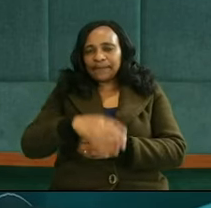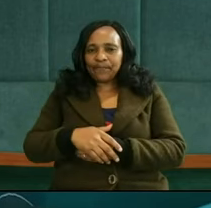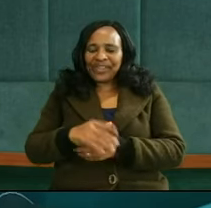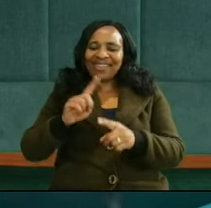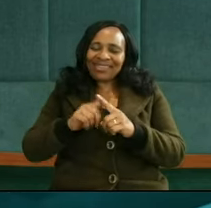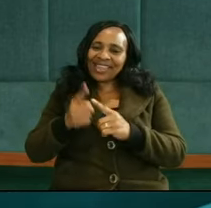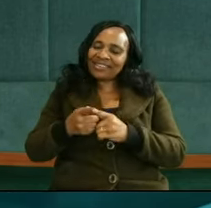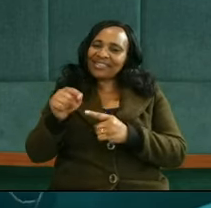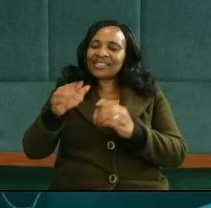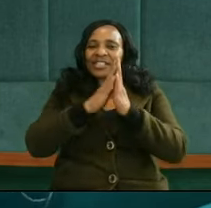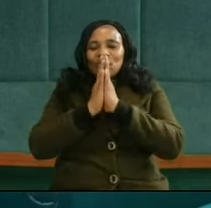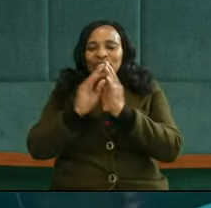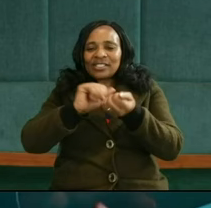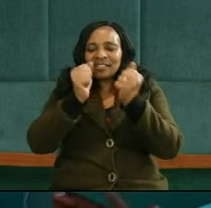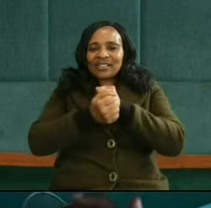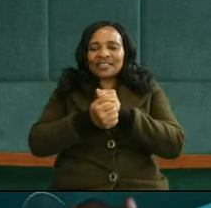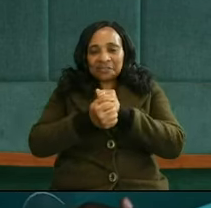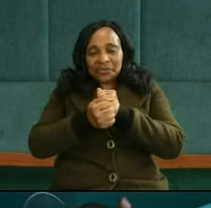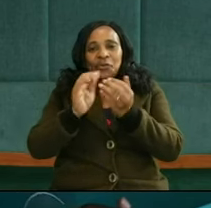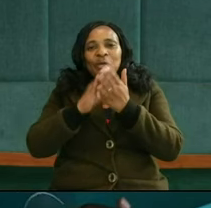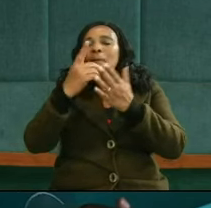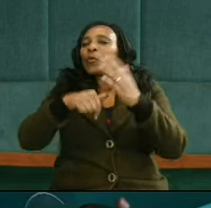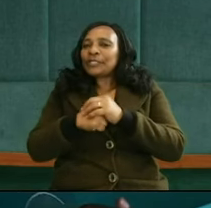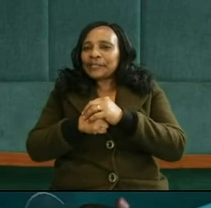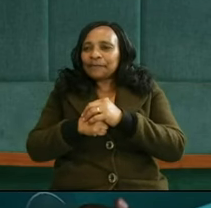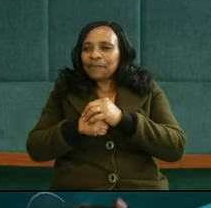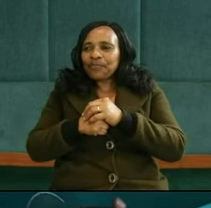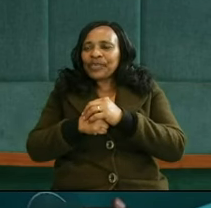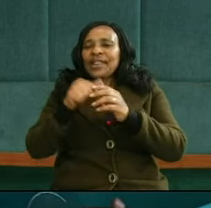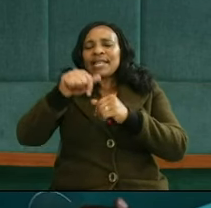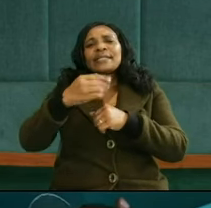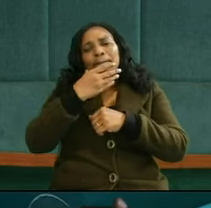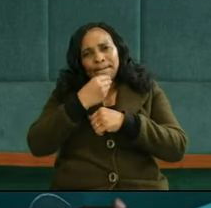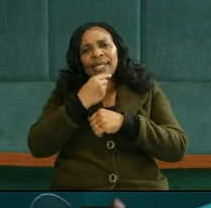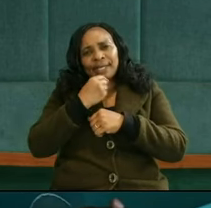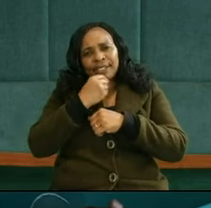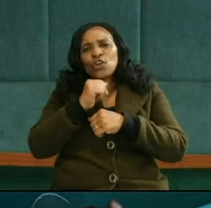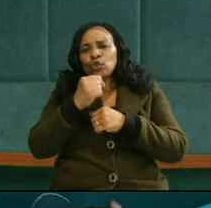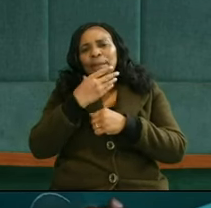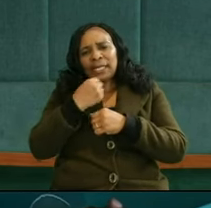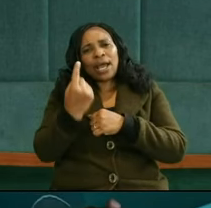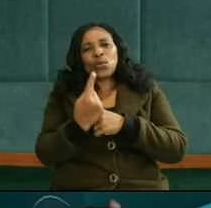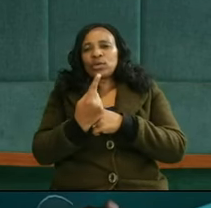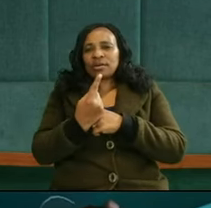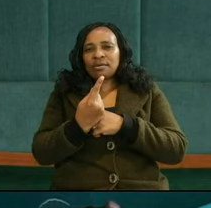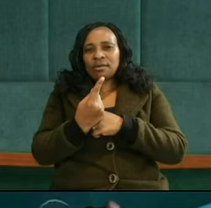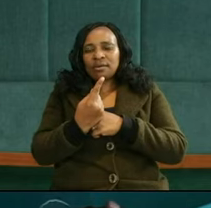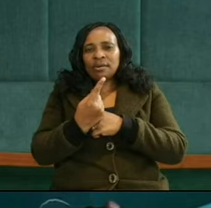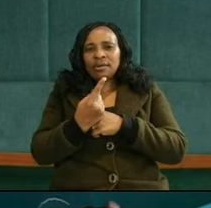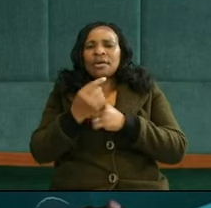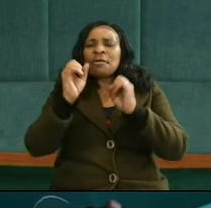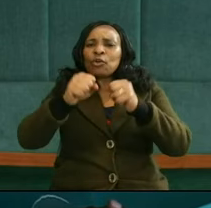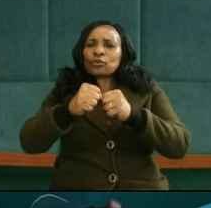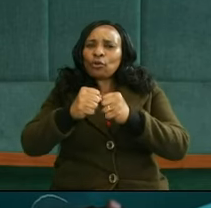Then the story changes into that these men were not just men. You begin to hear, "And the